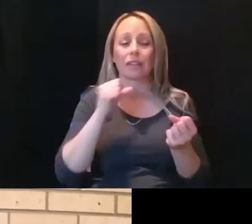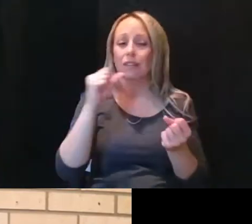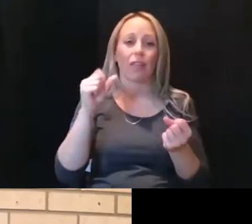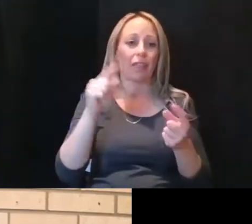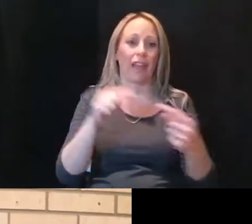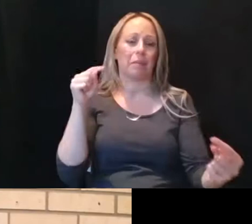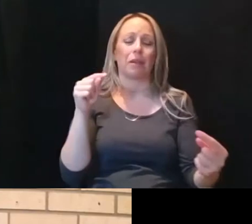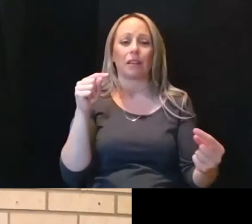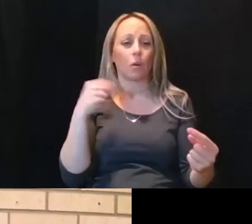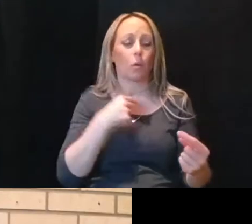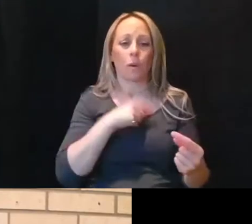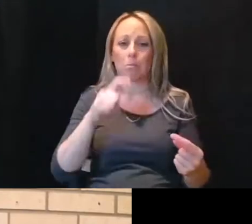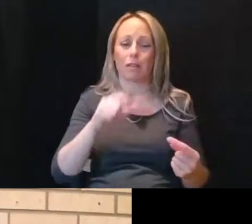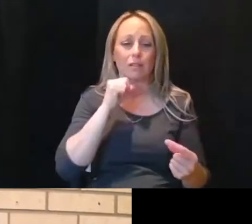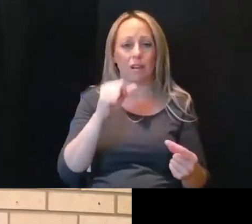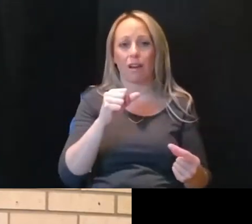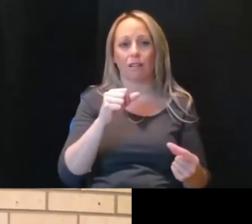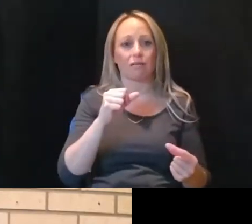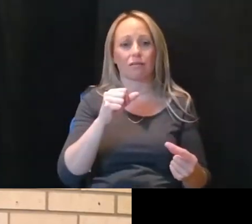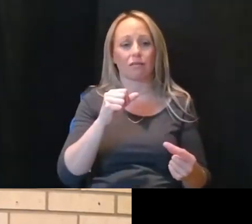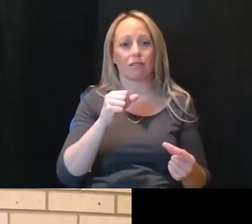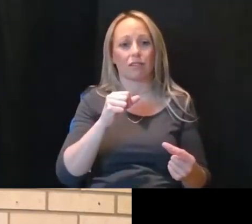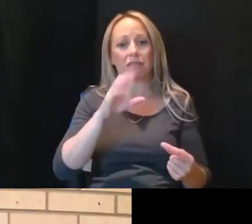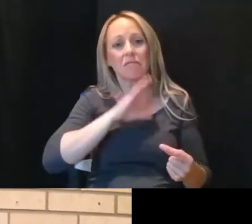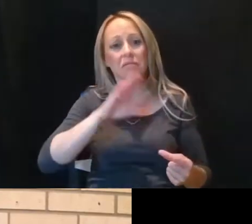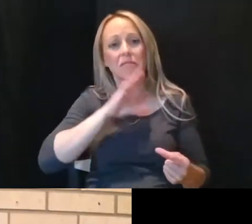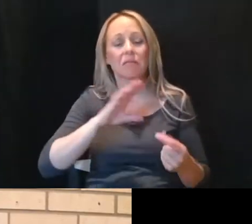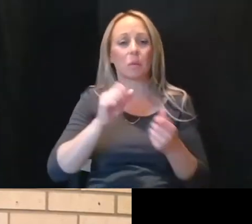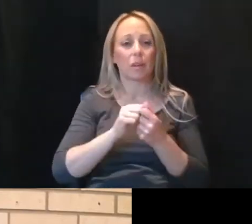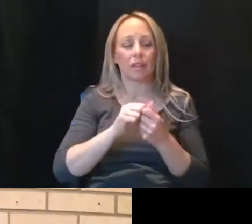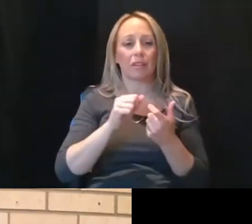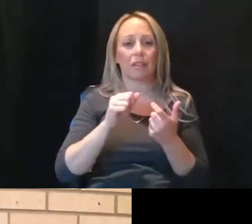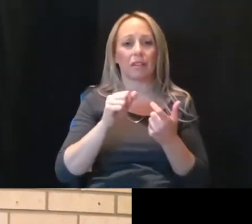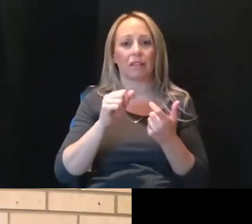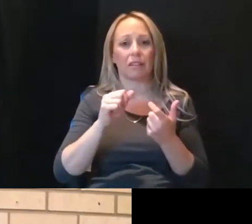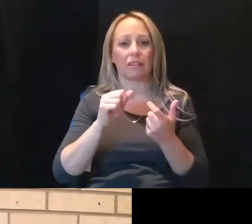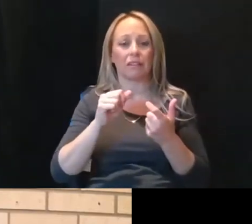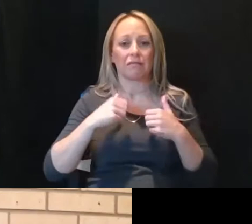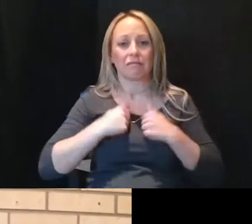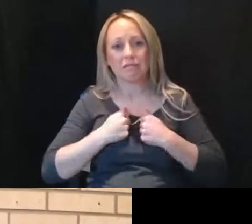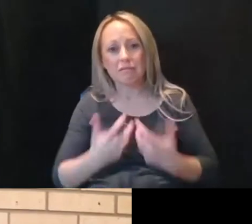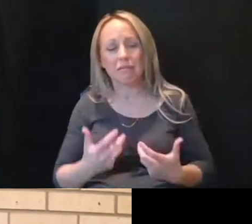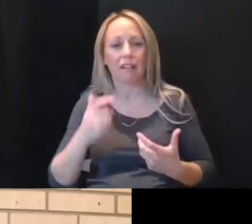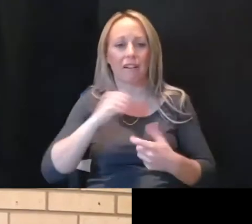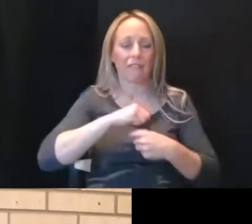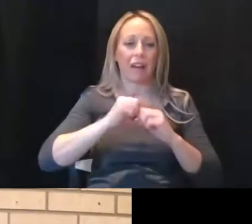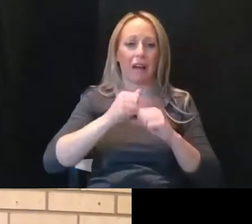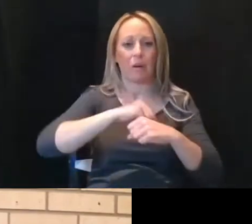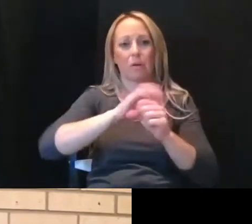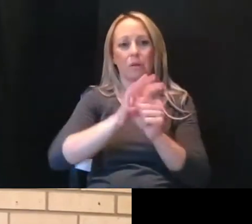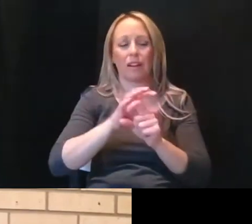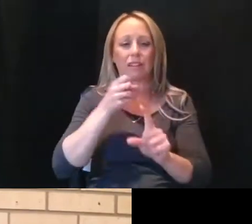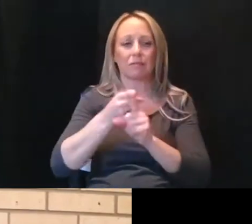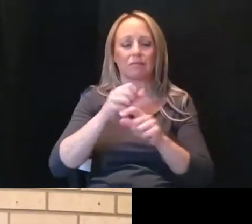fatigue. The people I talk to seem to not understand how their individual actions impact the entire